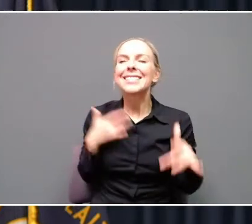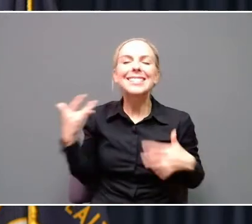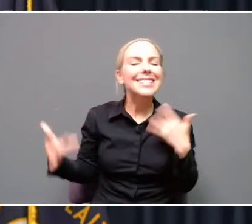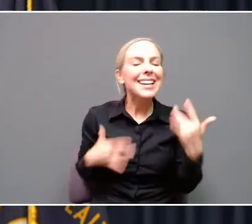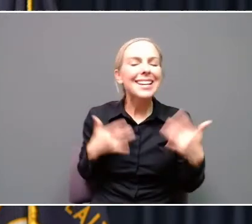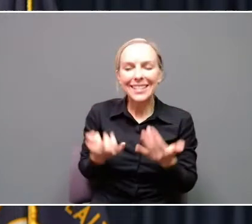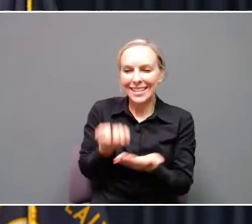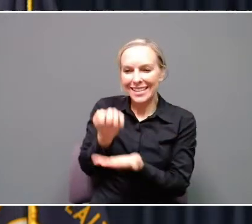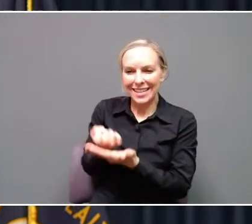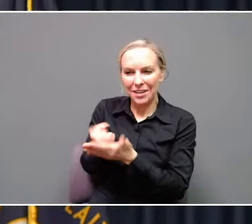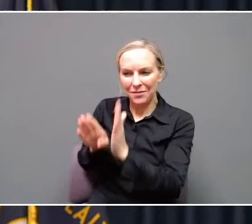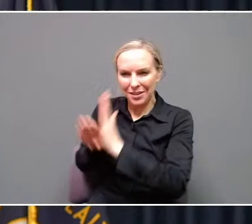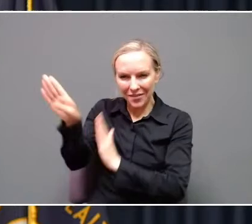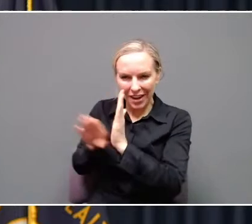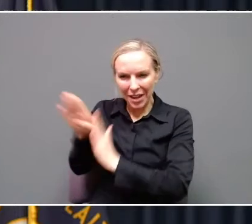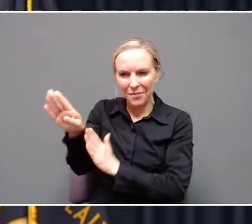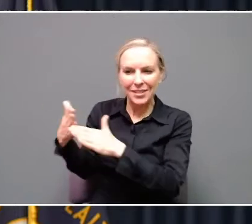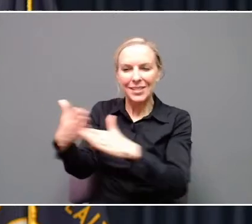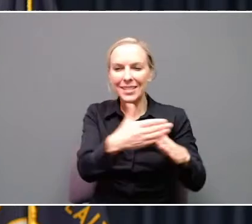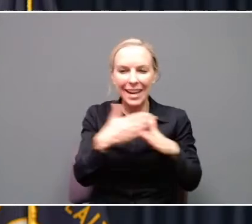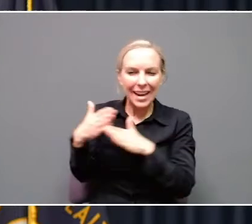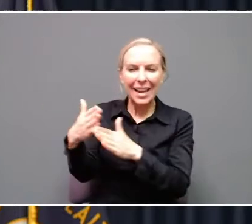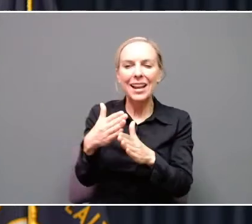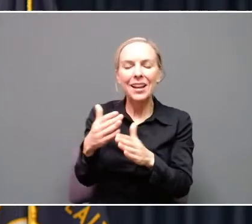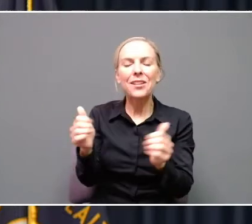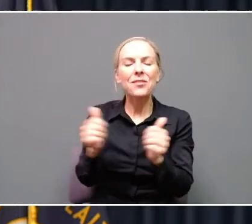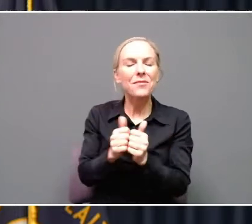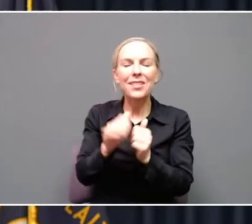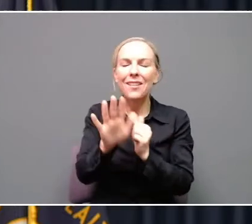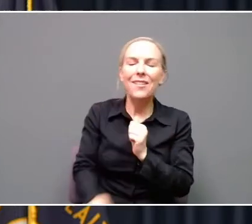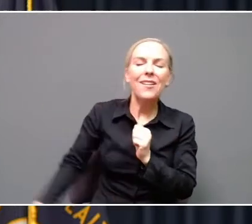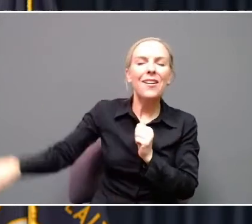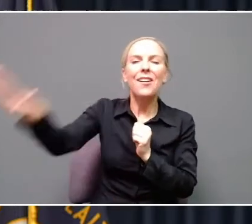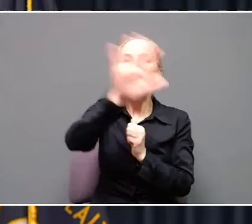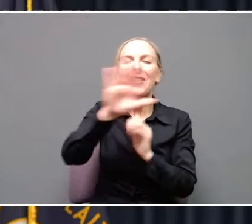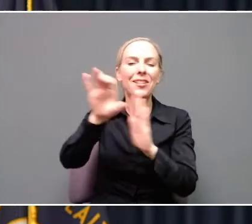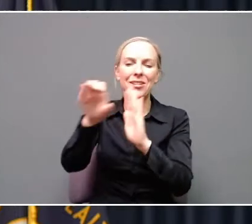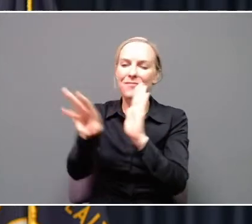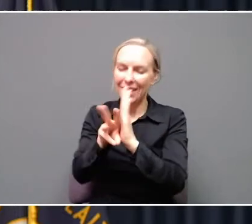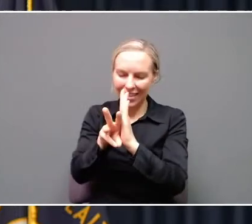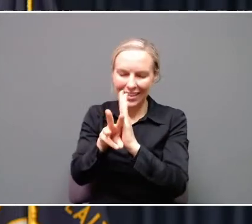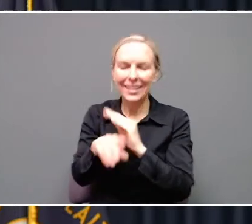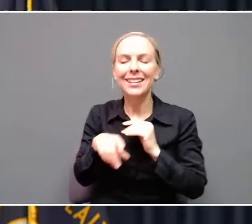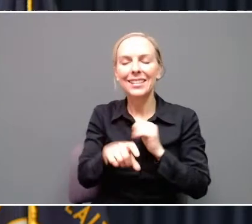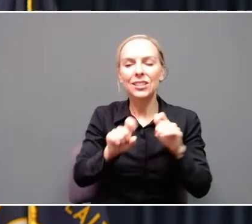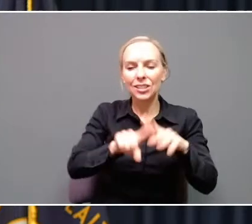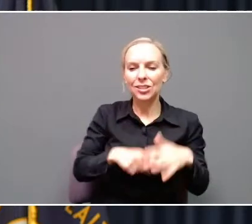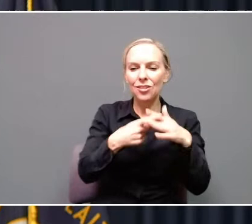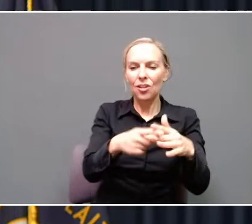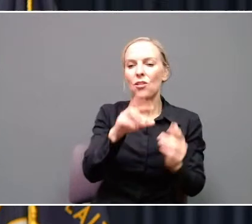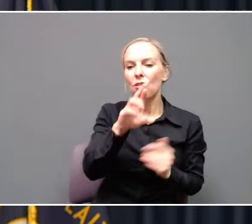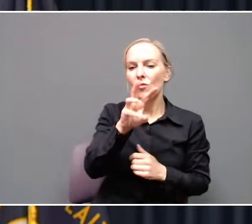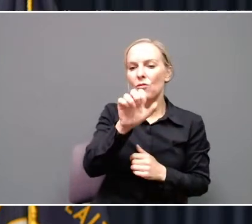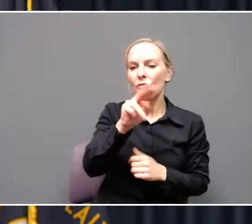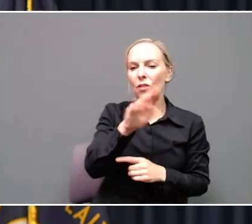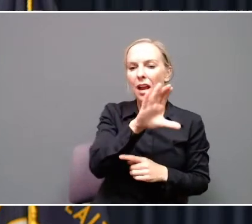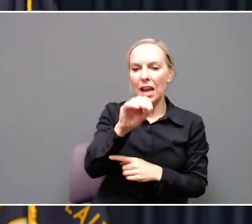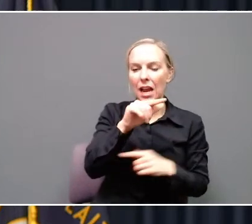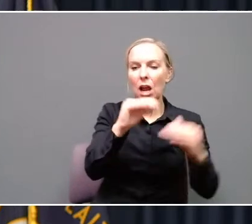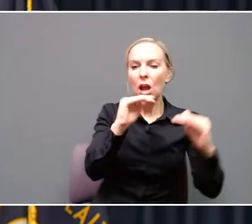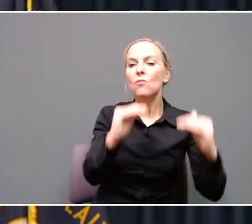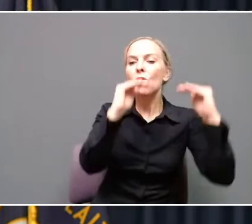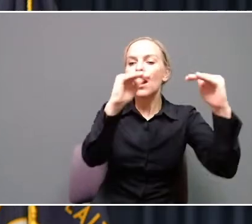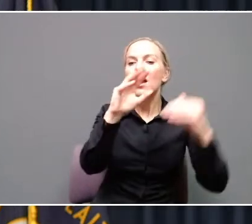development news to share from all over the Commonwealth. Today, let's start in Rowan County with upgrades at the